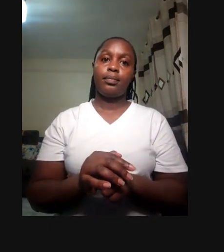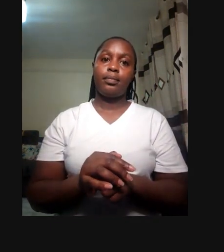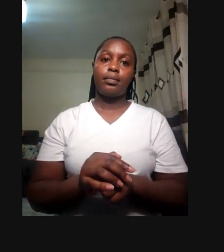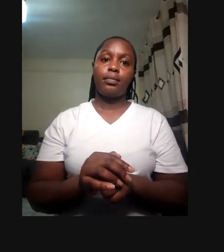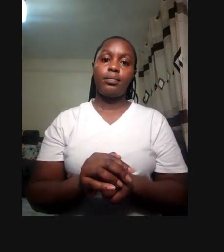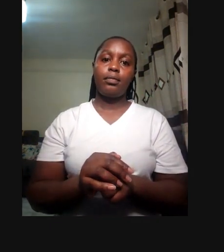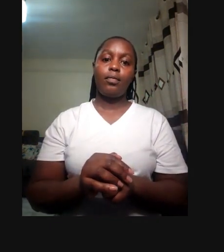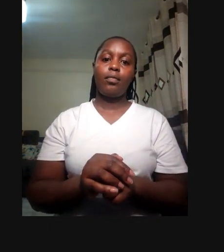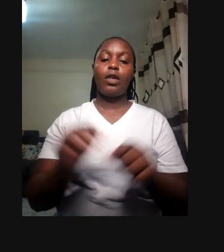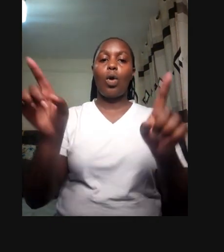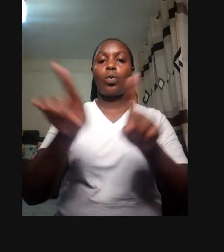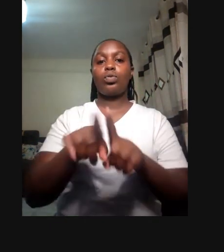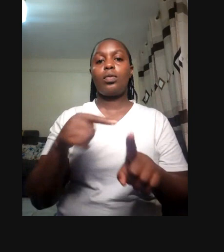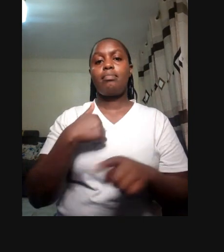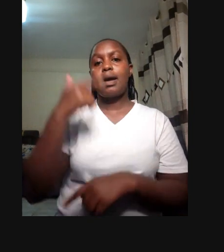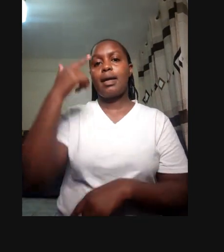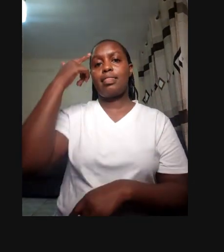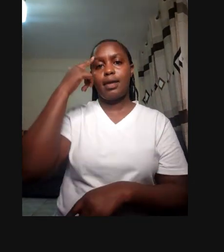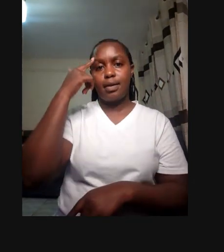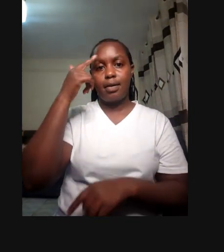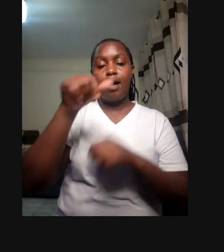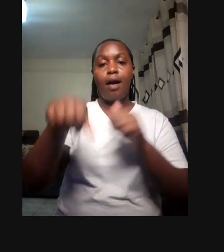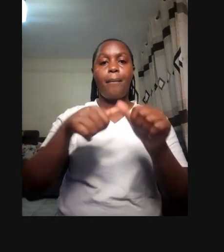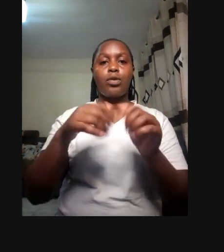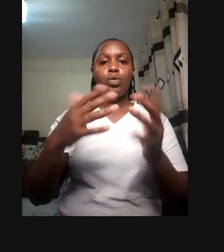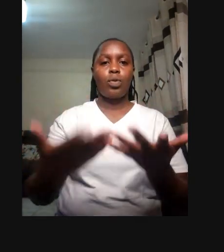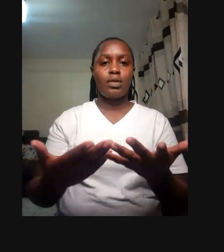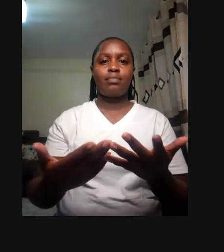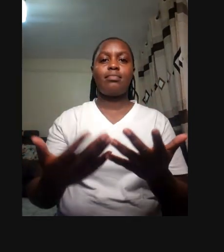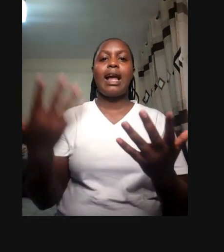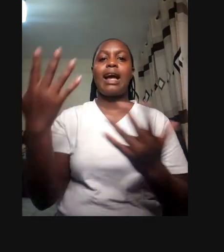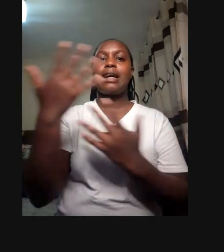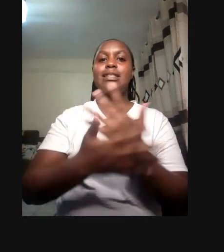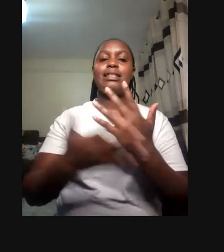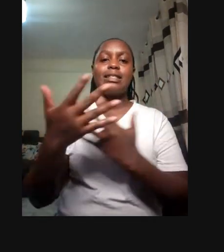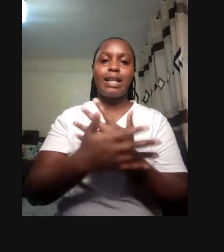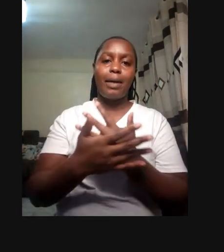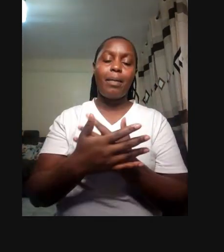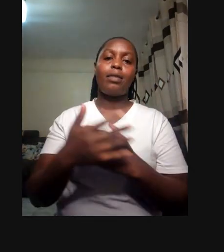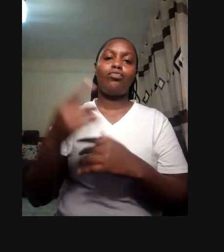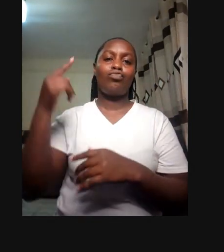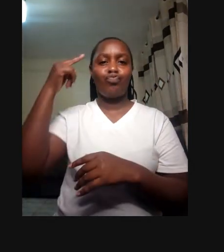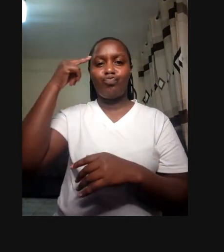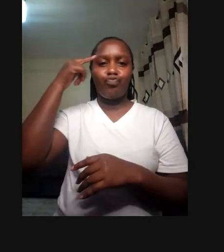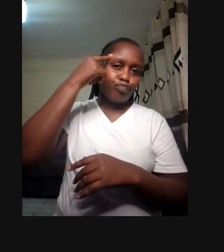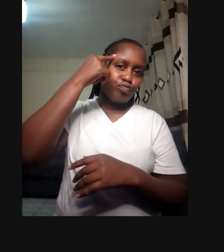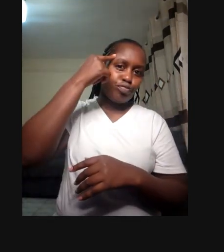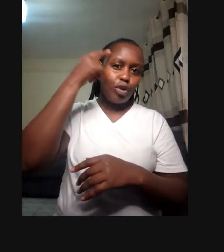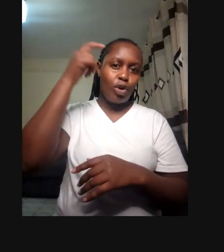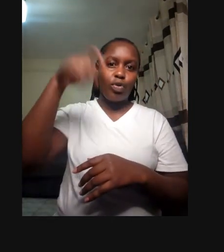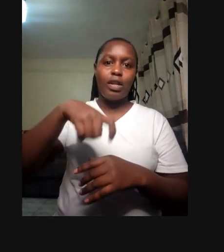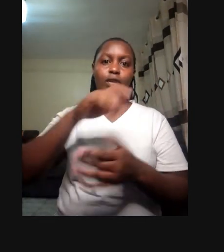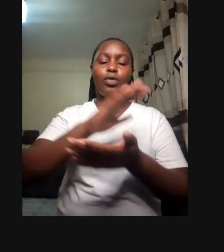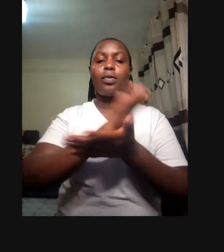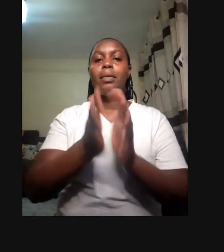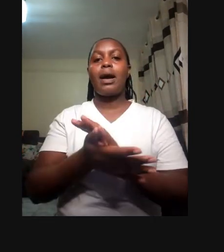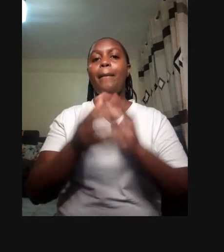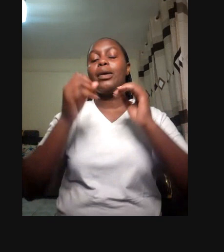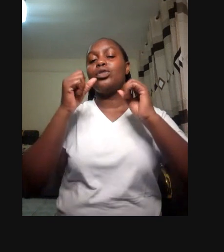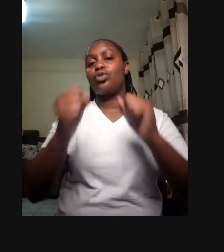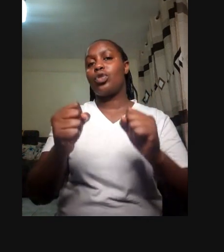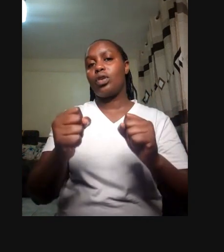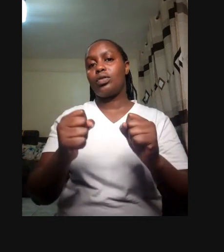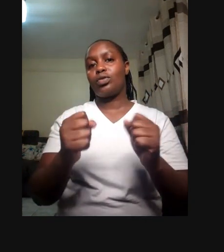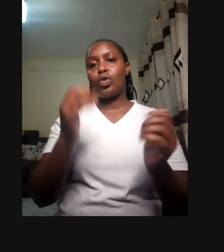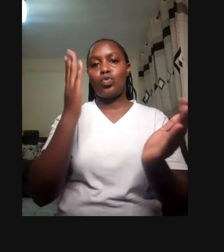just thinking about it, cyberbullying. Yeah, you need to be strong. Hey, that humor and okay, I don't